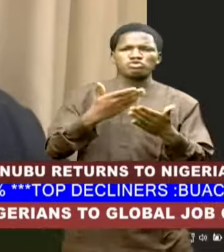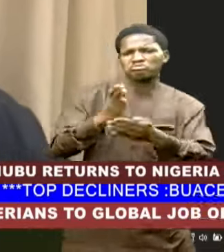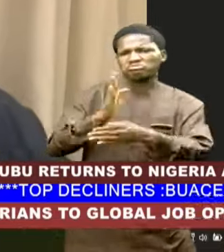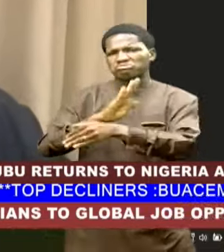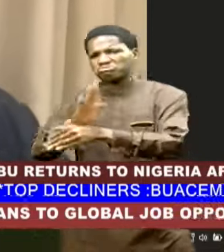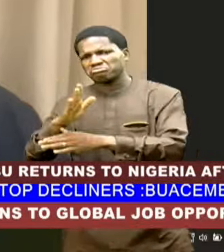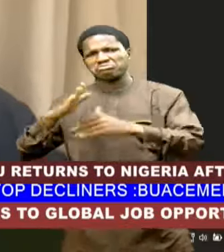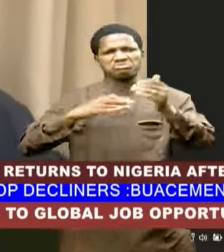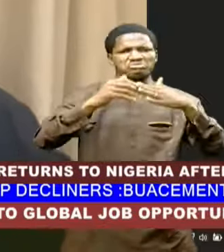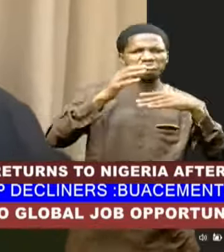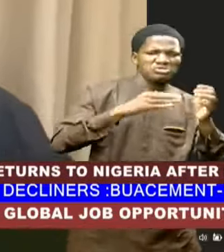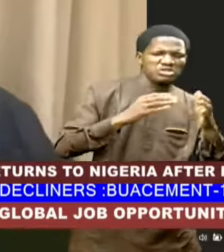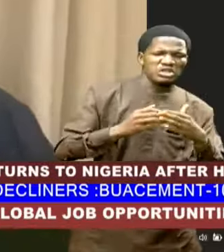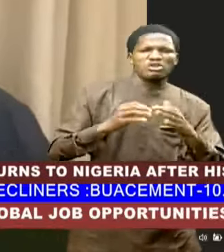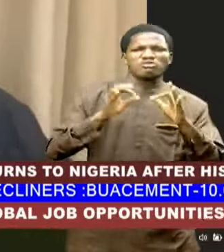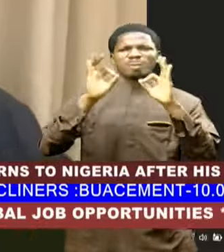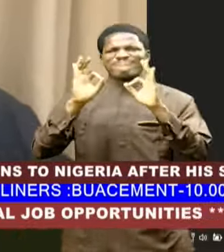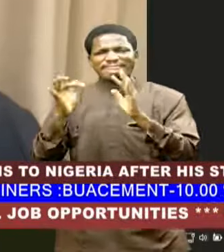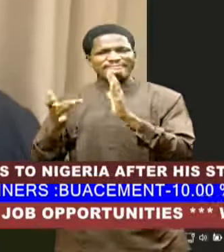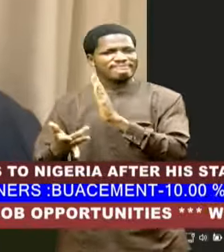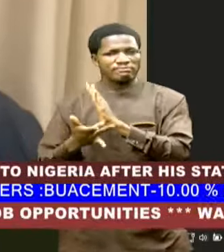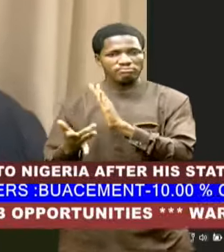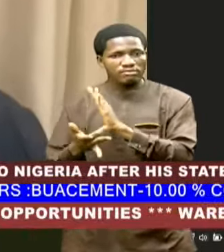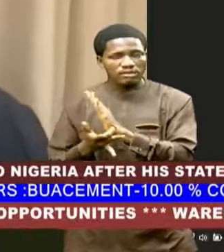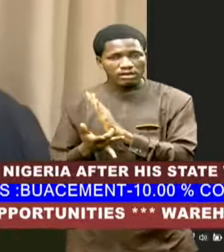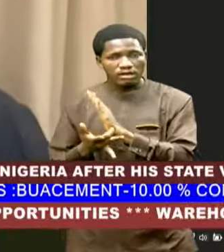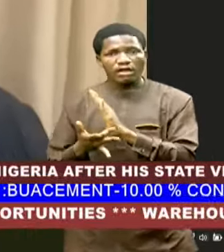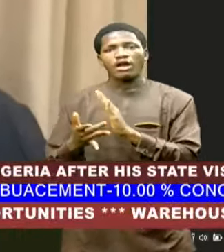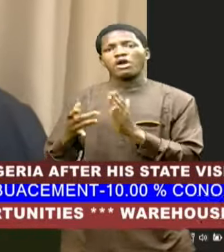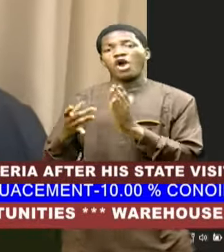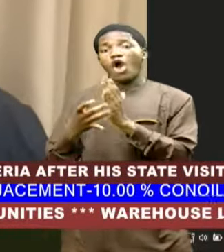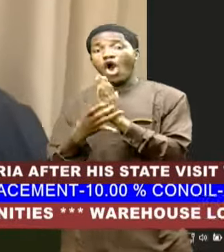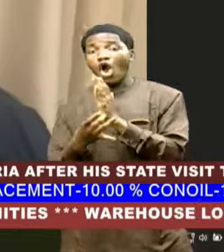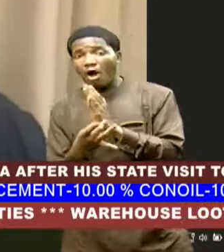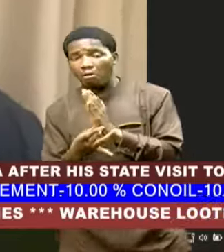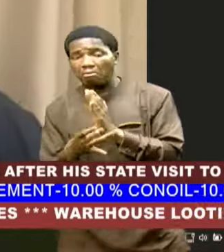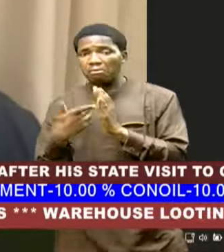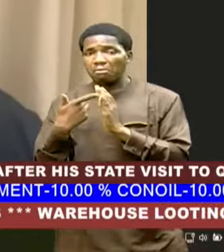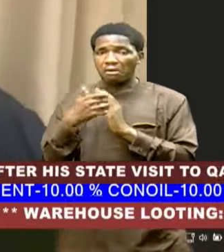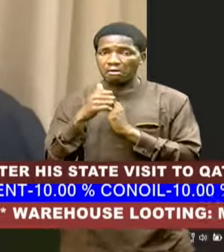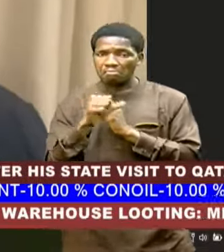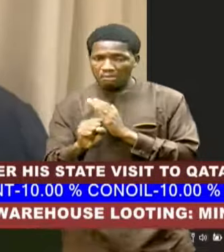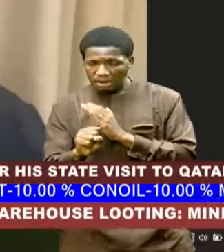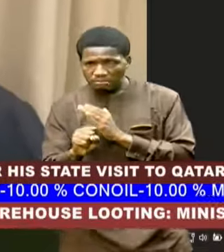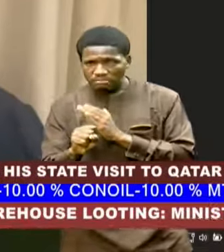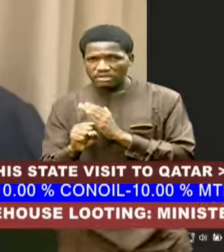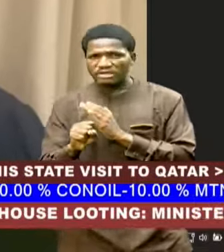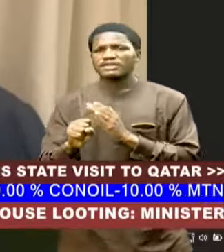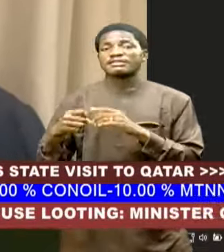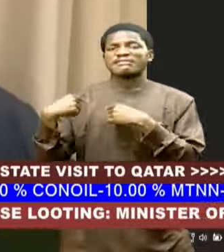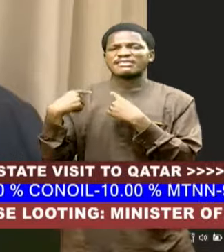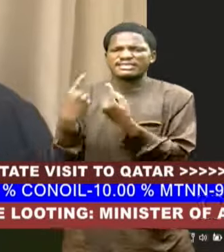have excellent technology. They have oil and gas, which they have been developing very